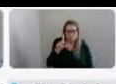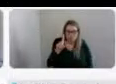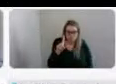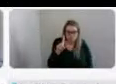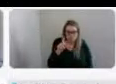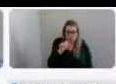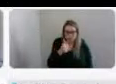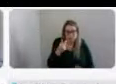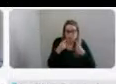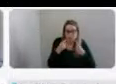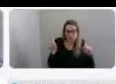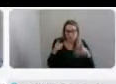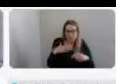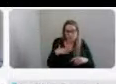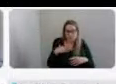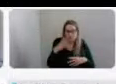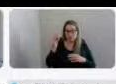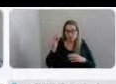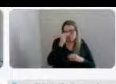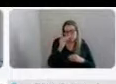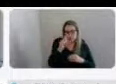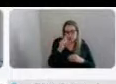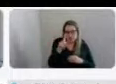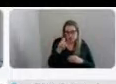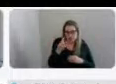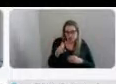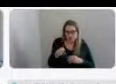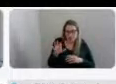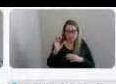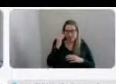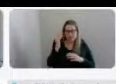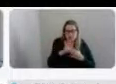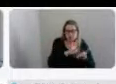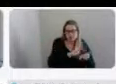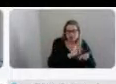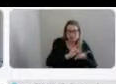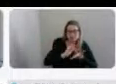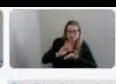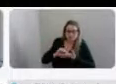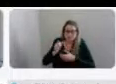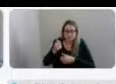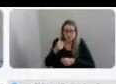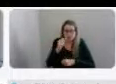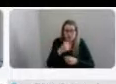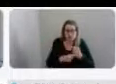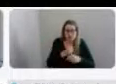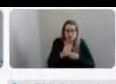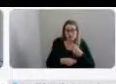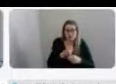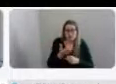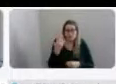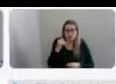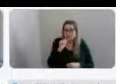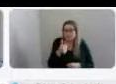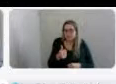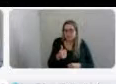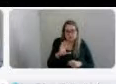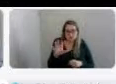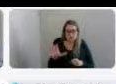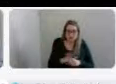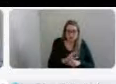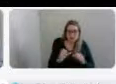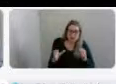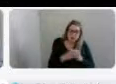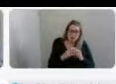opinion our proposed ld is grossly familiar with the gerrymandering of 10 years ago this proposal does not fill the requirement of compactness border